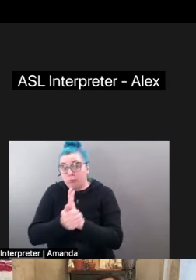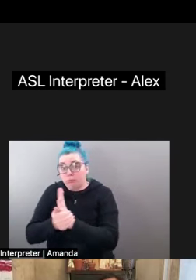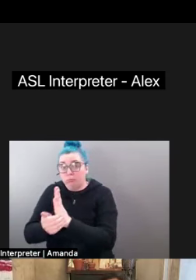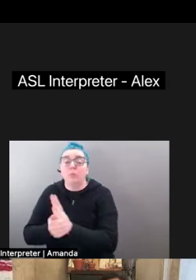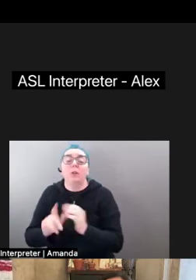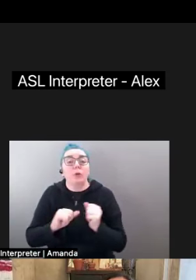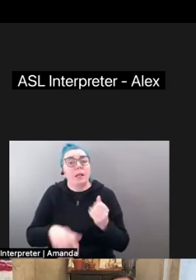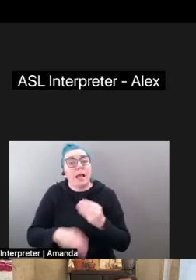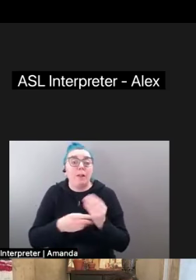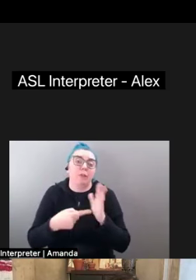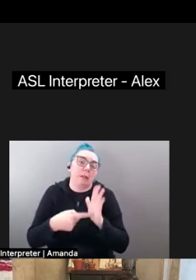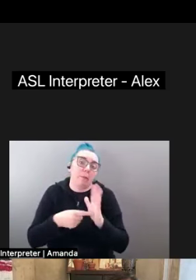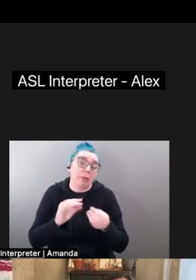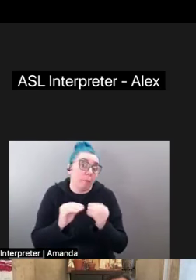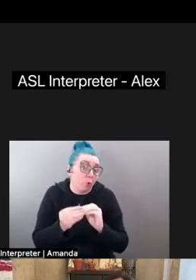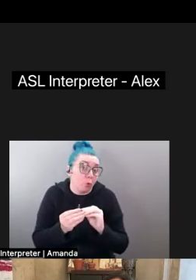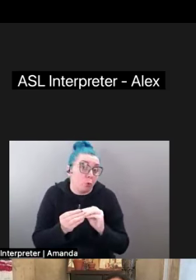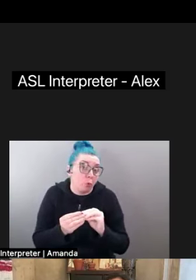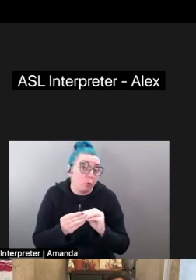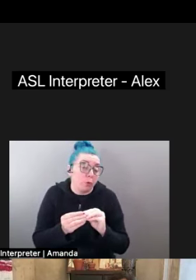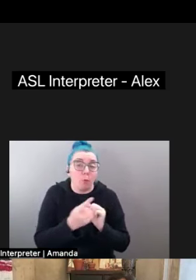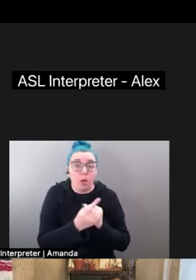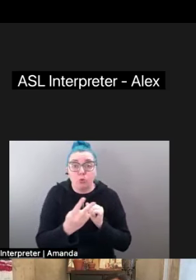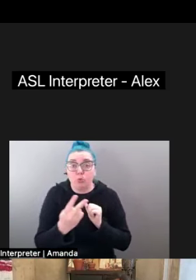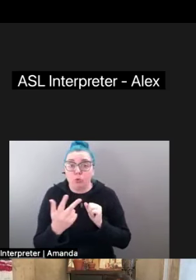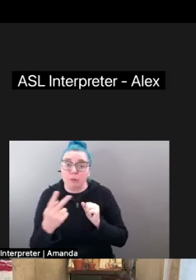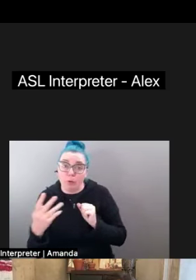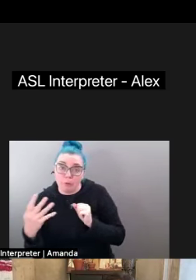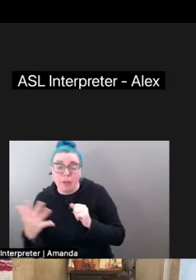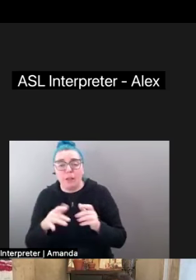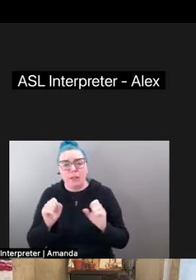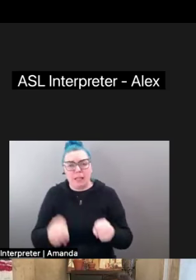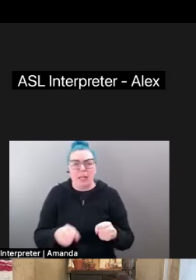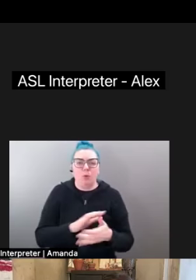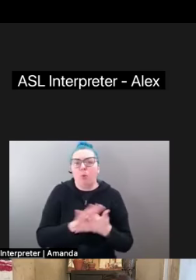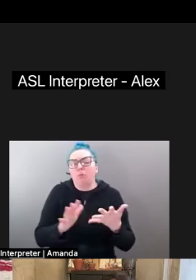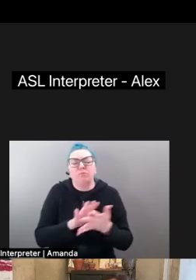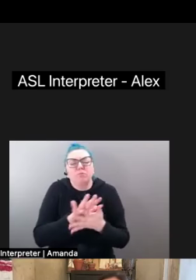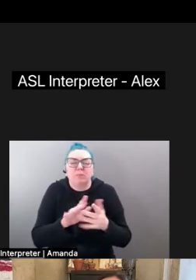2, and so on. Or if they're all in one file, you could go supplementary 1 through 5.